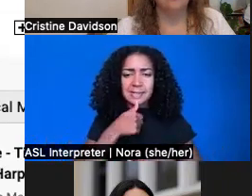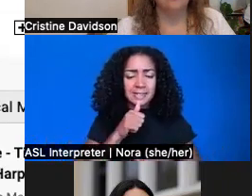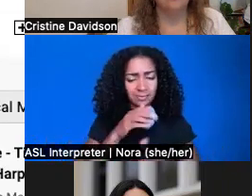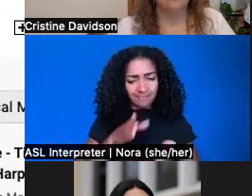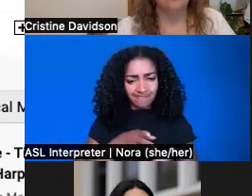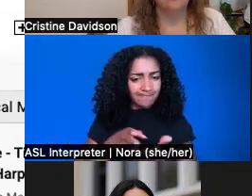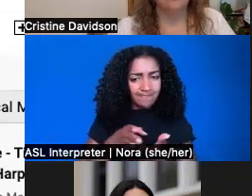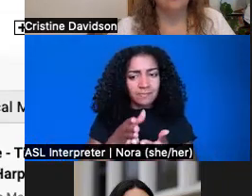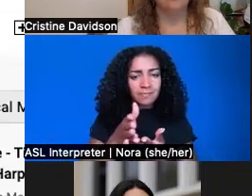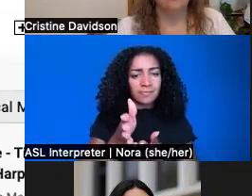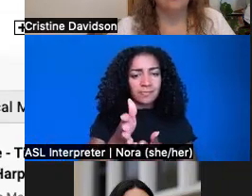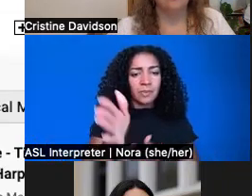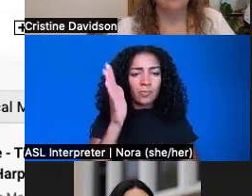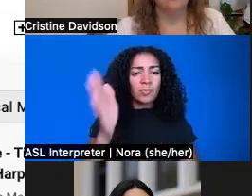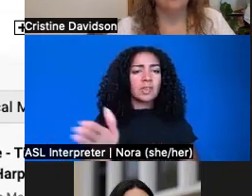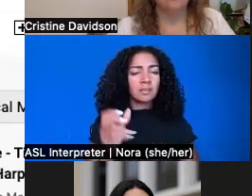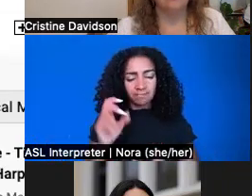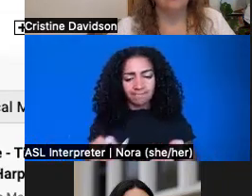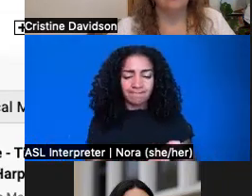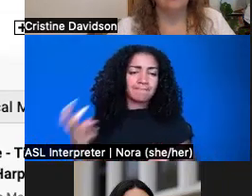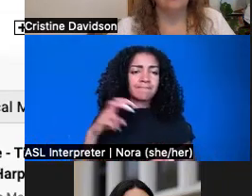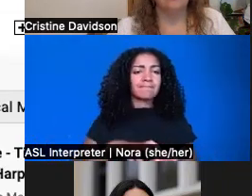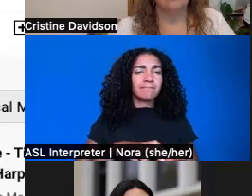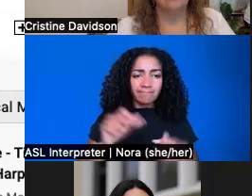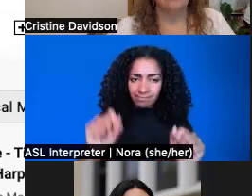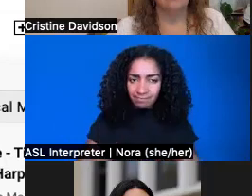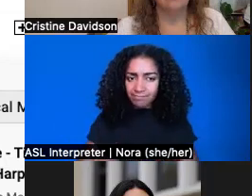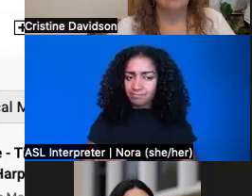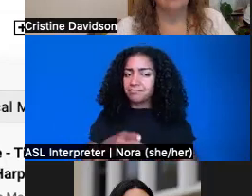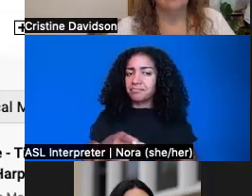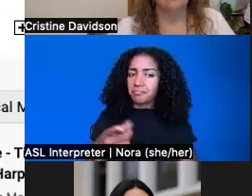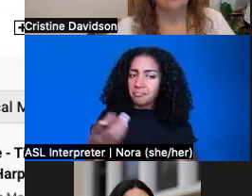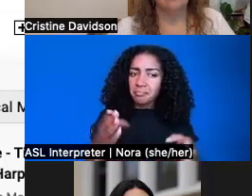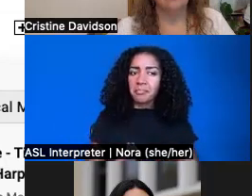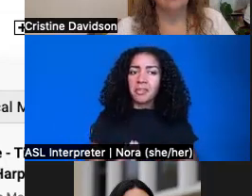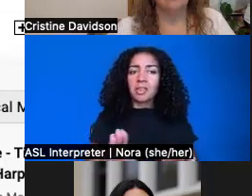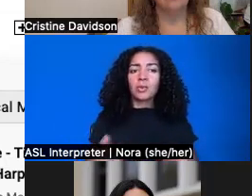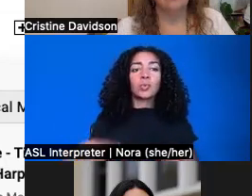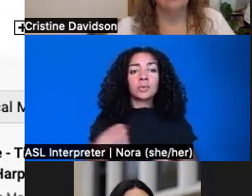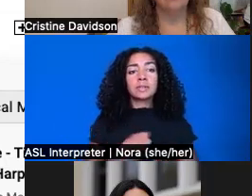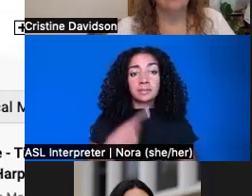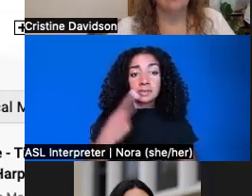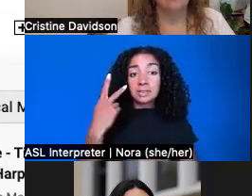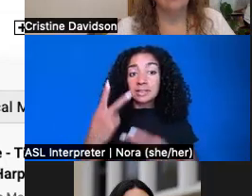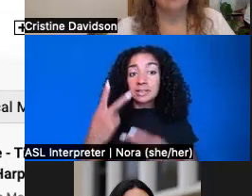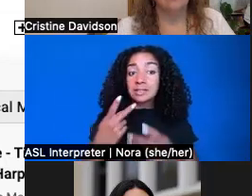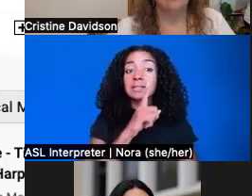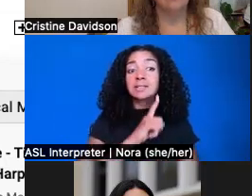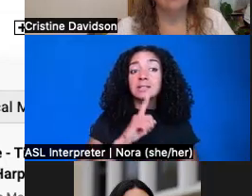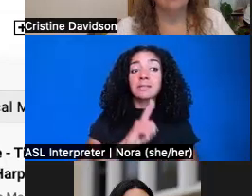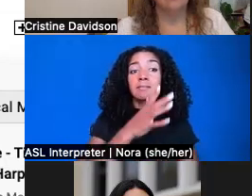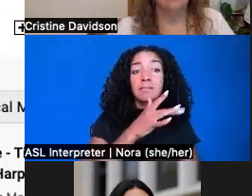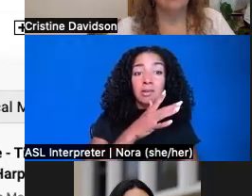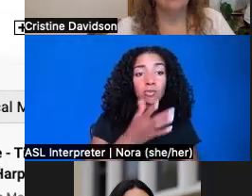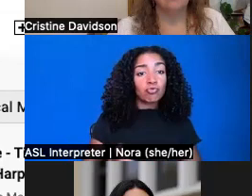I resurrect. Yes, you can bet that we seen the single mama raising children on the rest. We